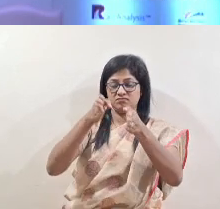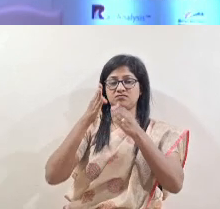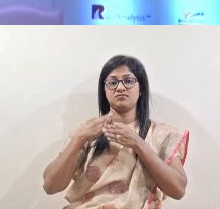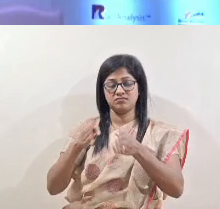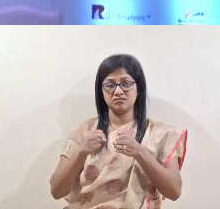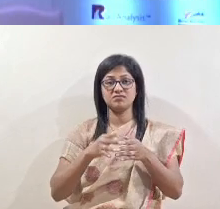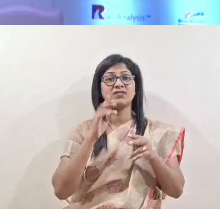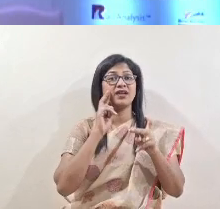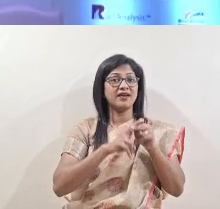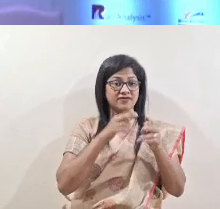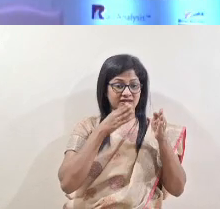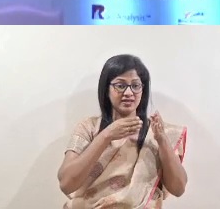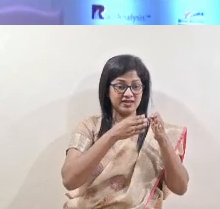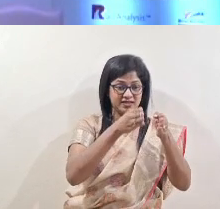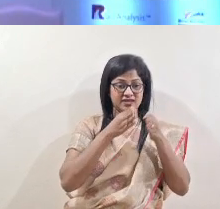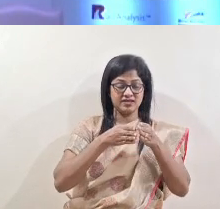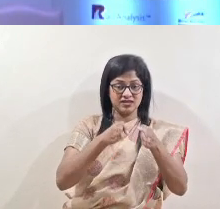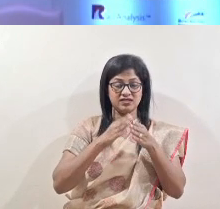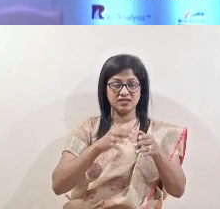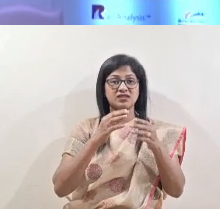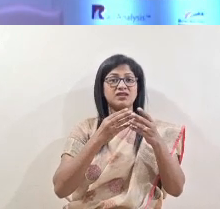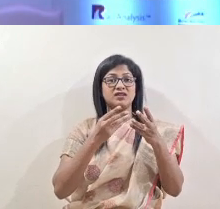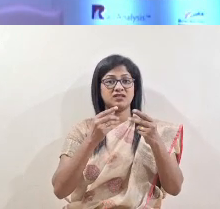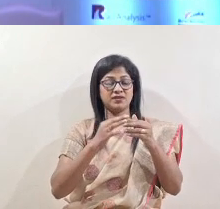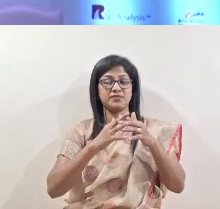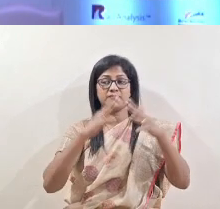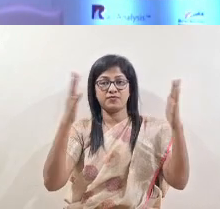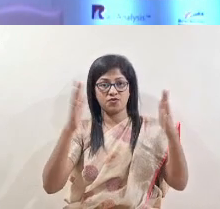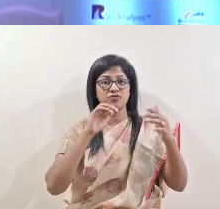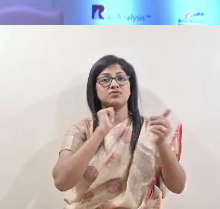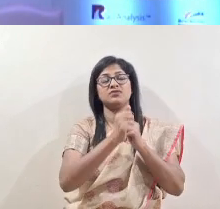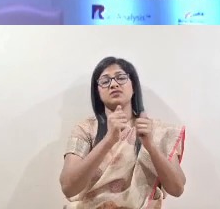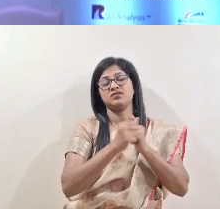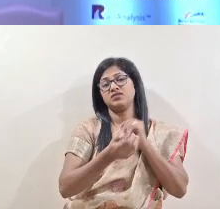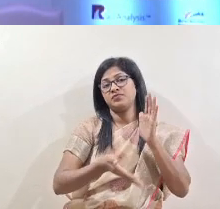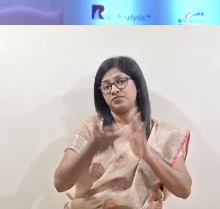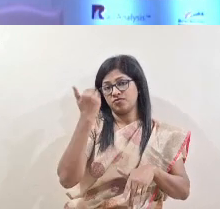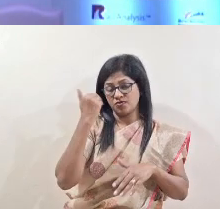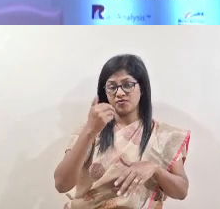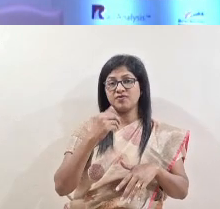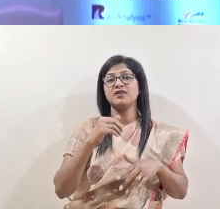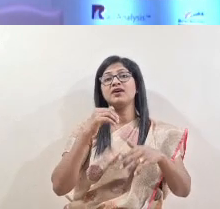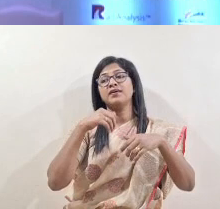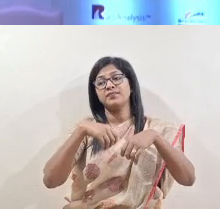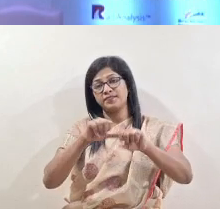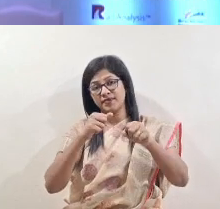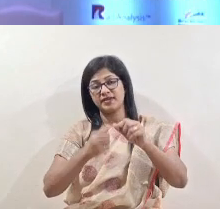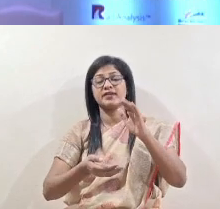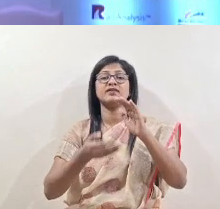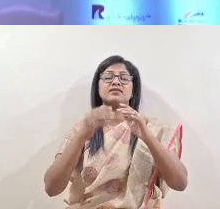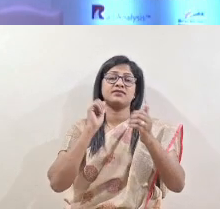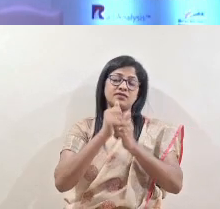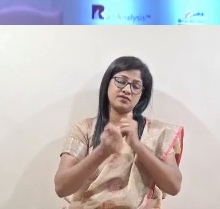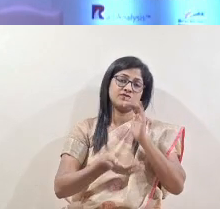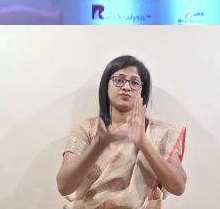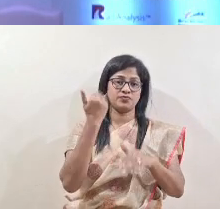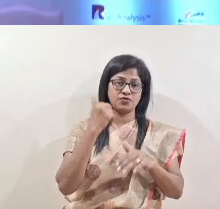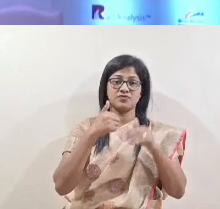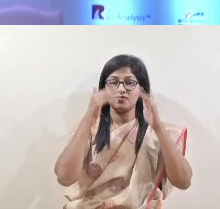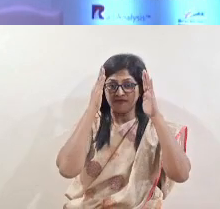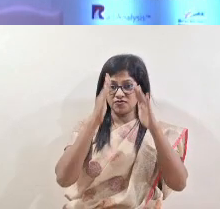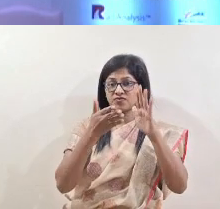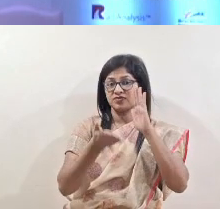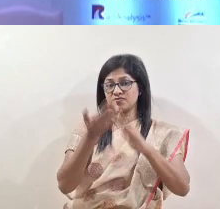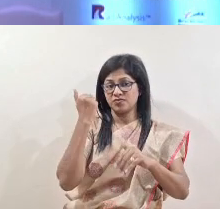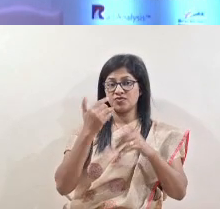With the increase in the number of the lanes, the pedestrian crashes increase. Pedestrian crashes as well as motorized two-wheeler crashes increase. So why I am focusing